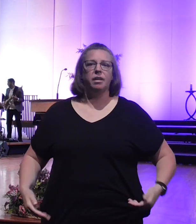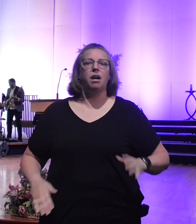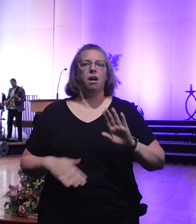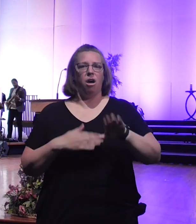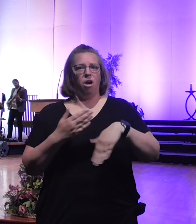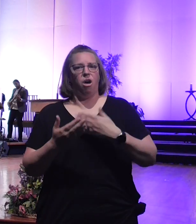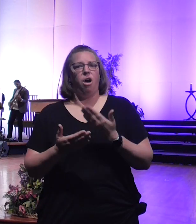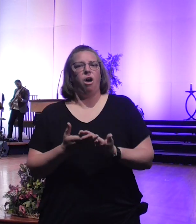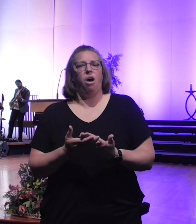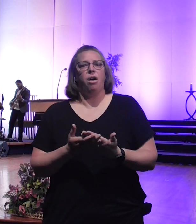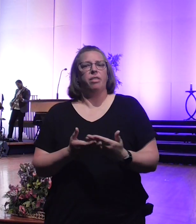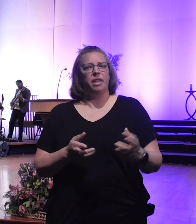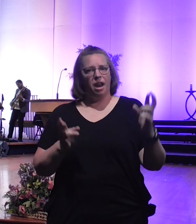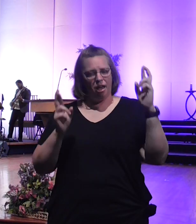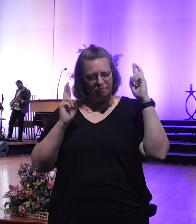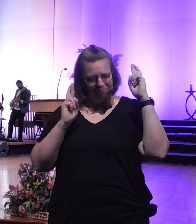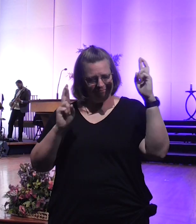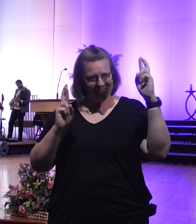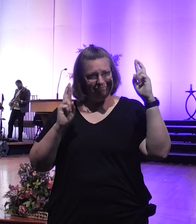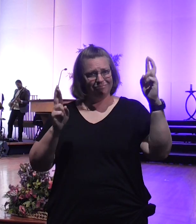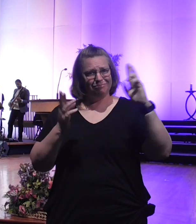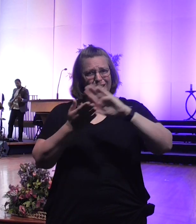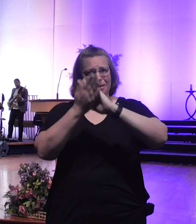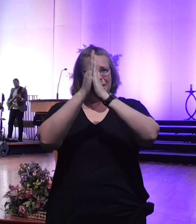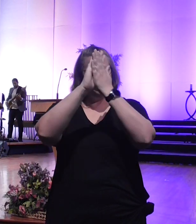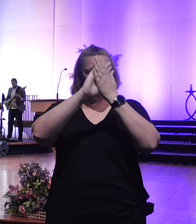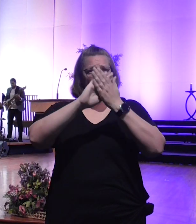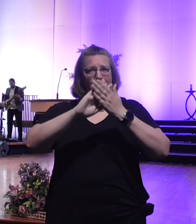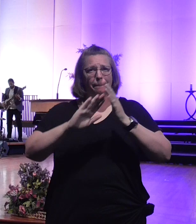all that I hope I will be,